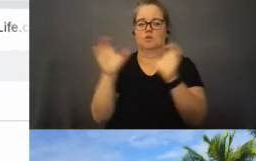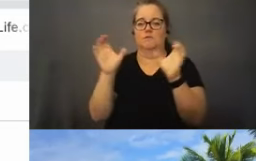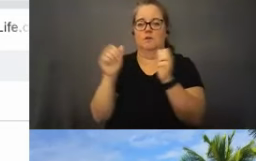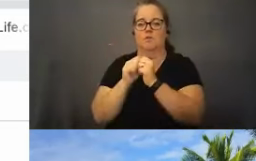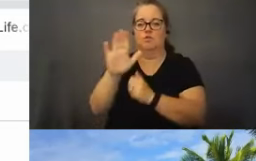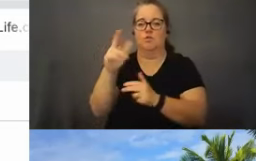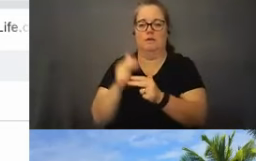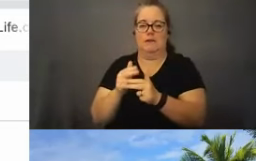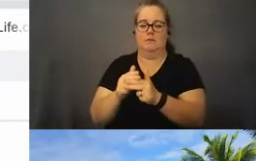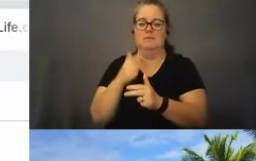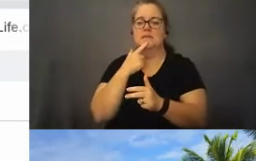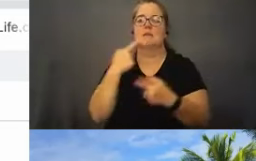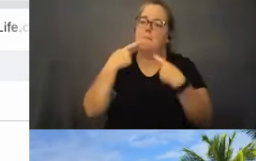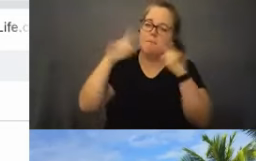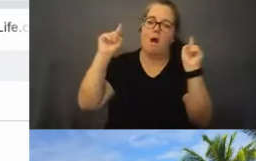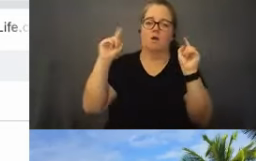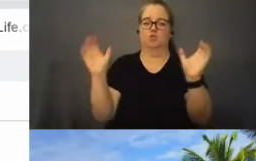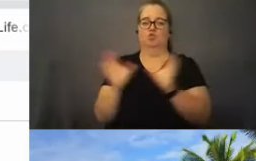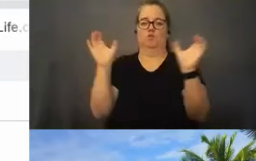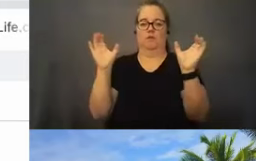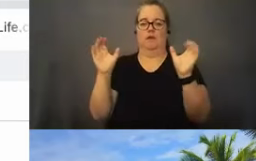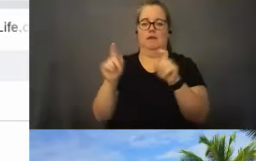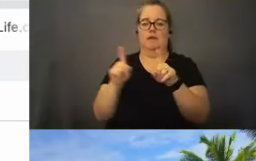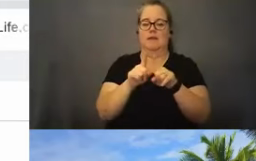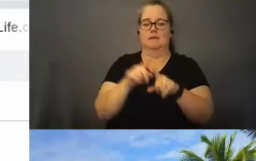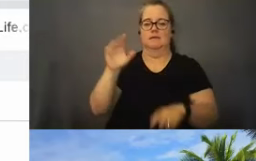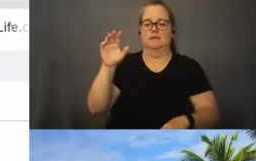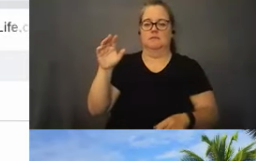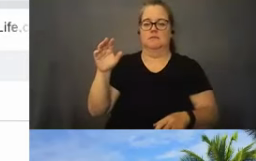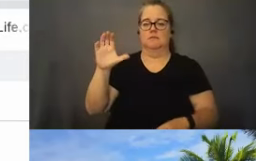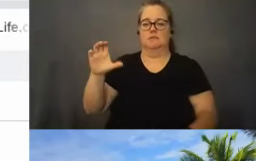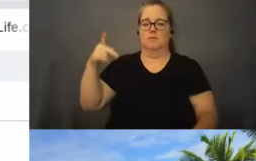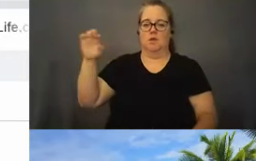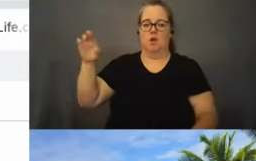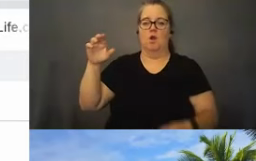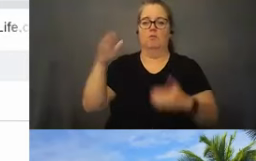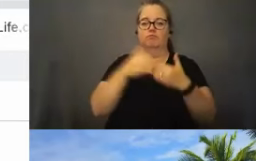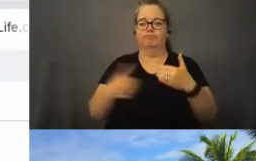says you are CPR certified, and that is good for 2 years.